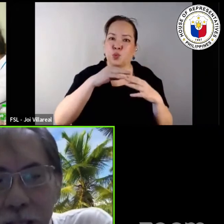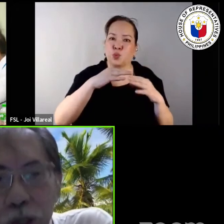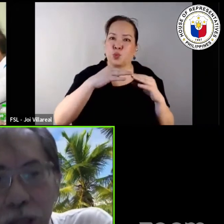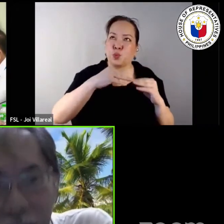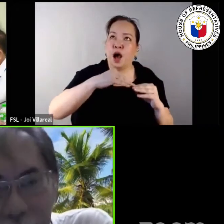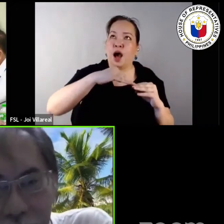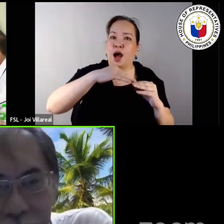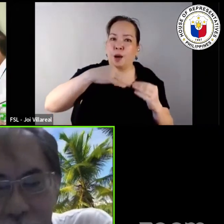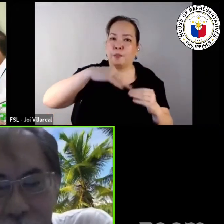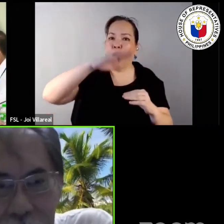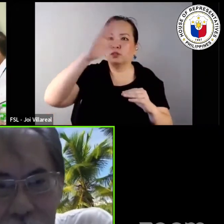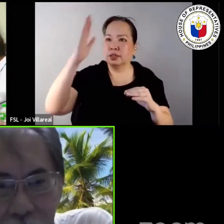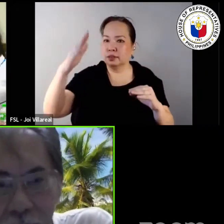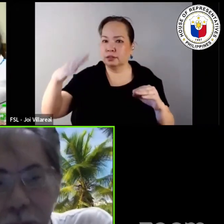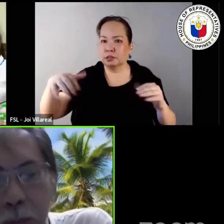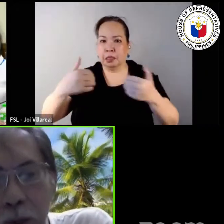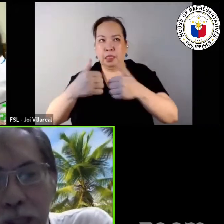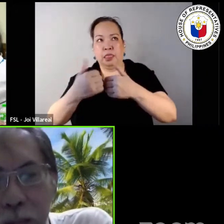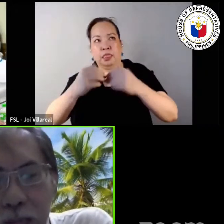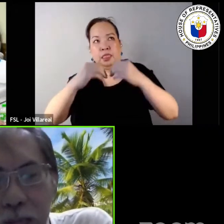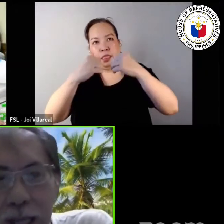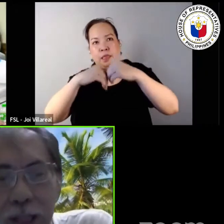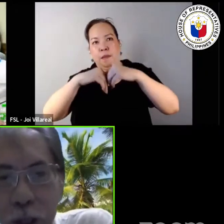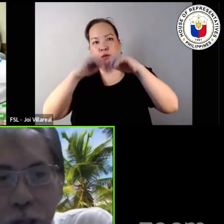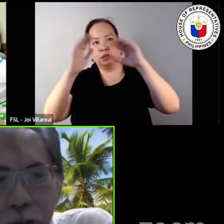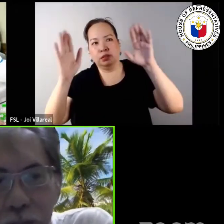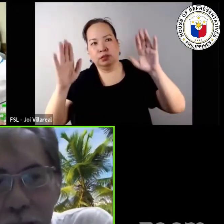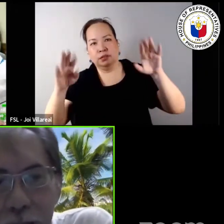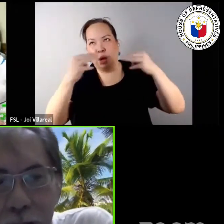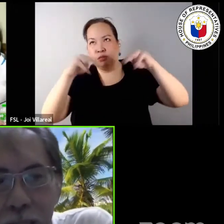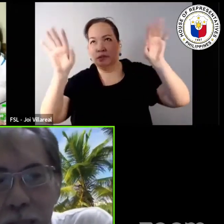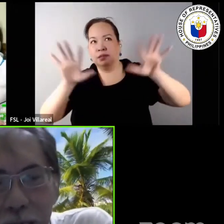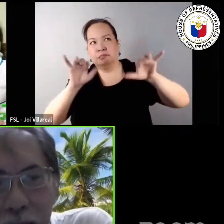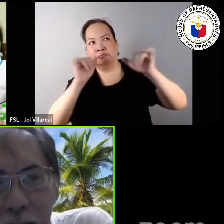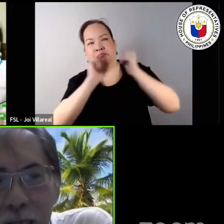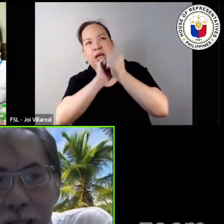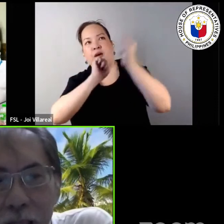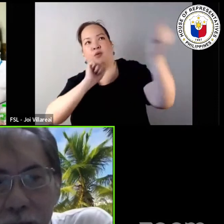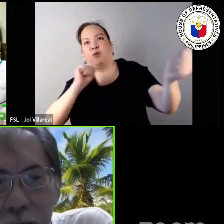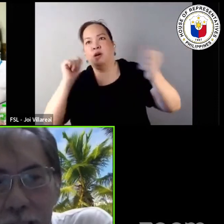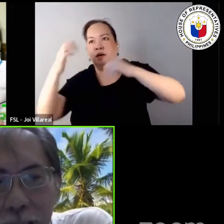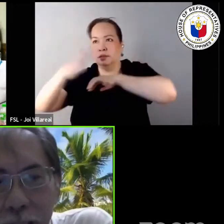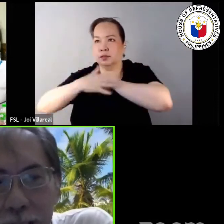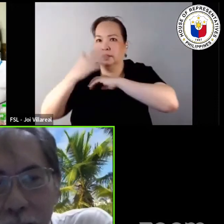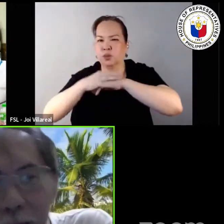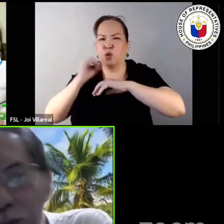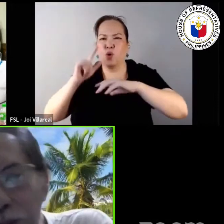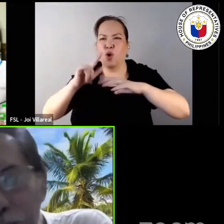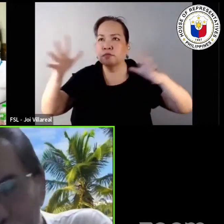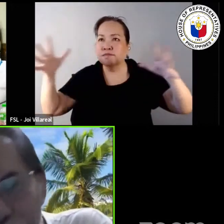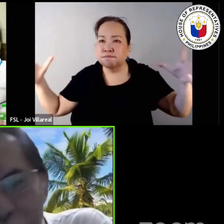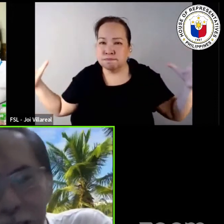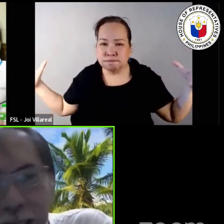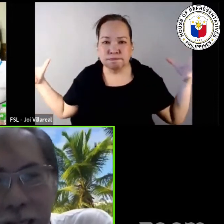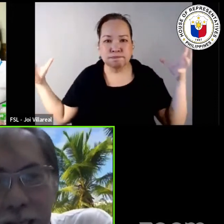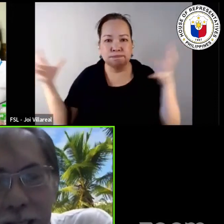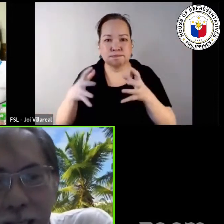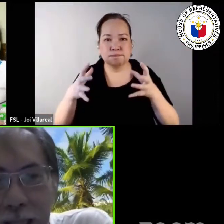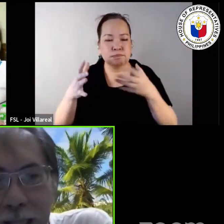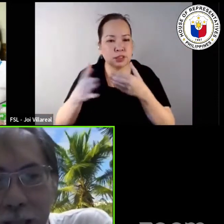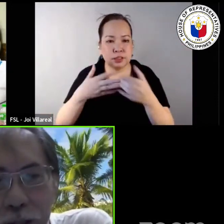seas unite. Ang ibig pong sabihin nito, mas maraming diversity sa